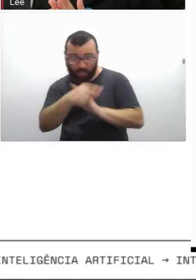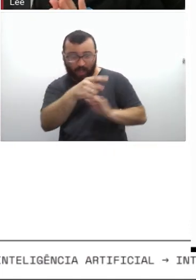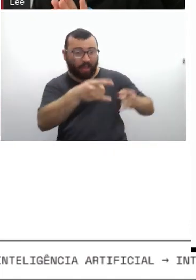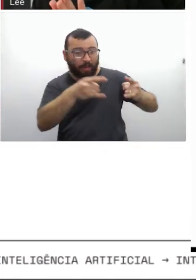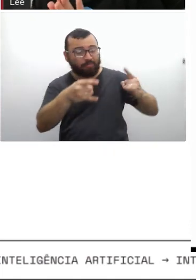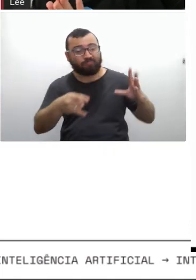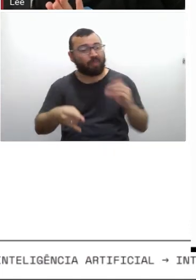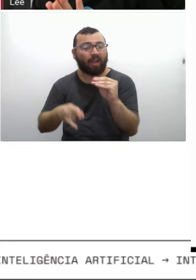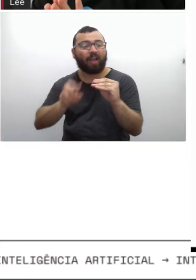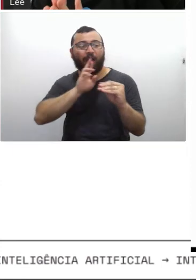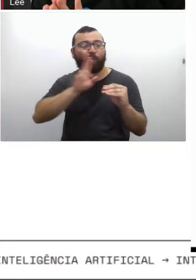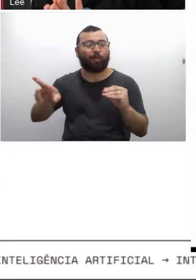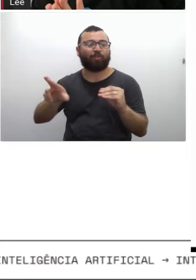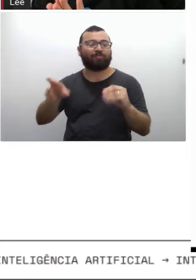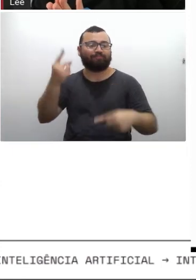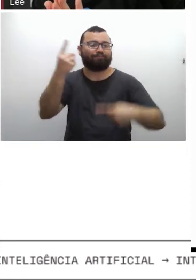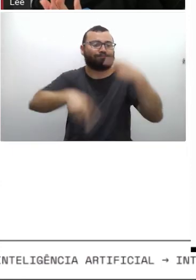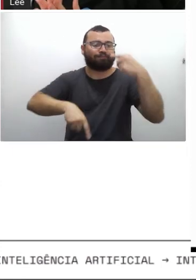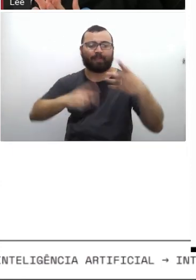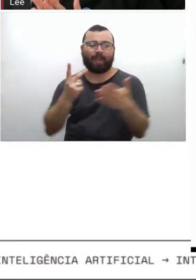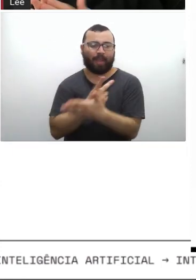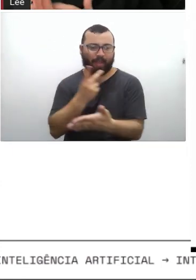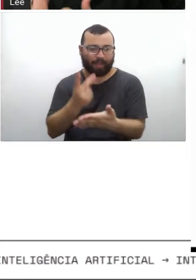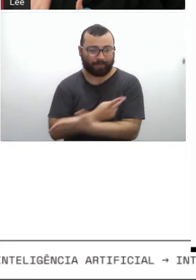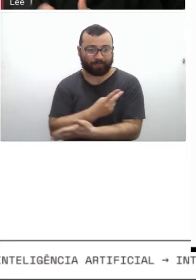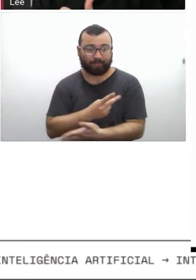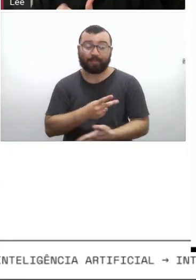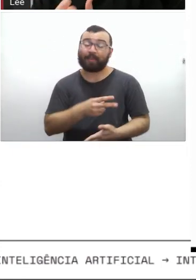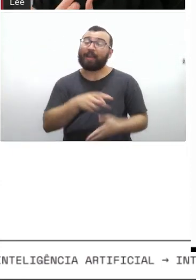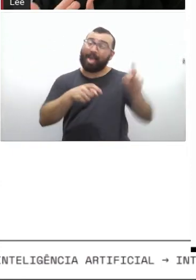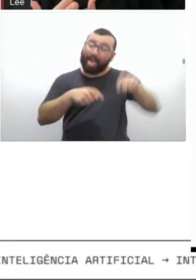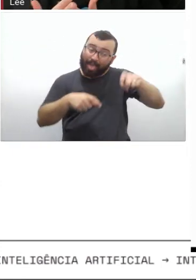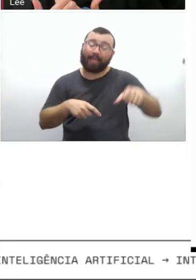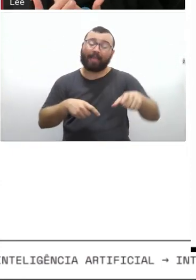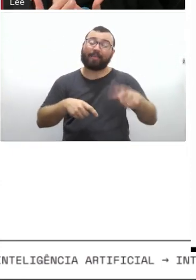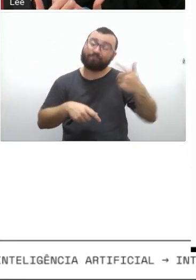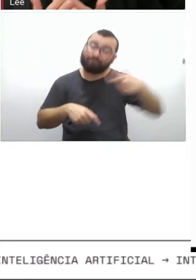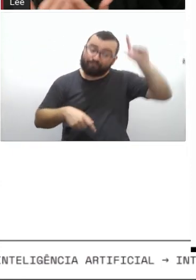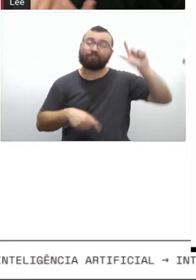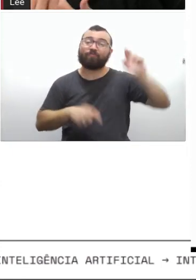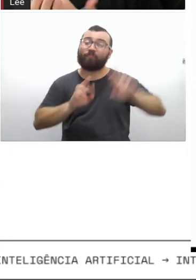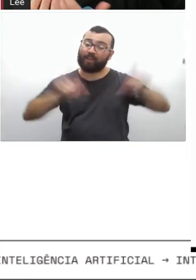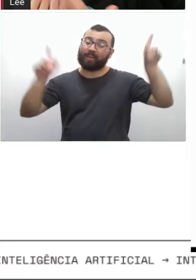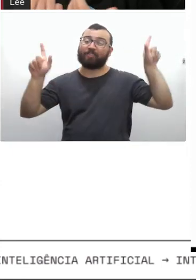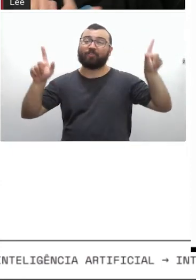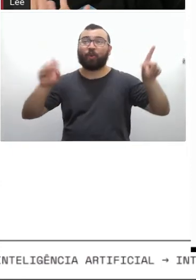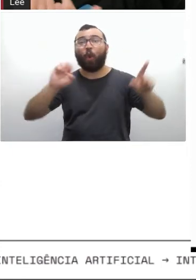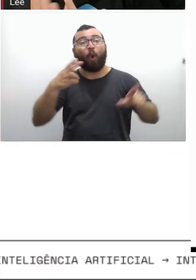chatbot matches it to the wrong intent. It should have been a different intent, or in case it